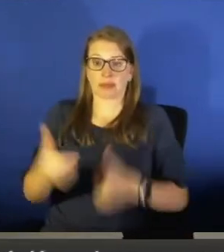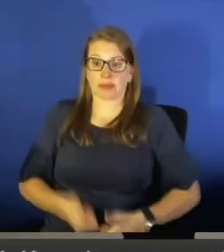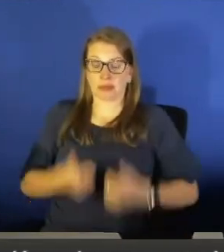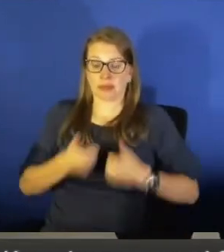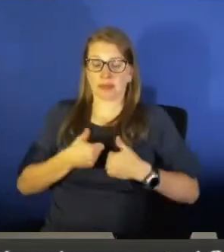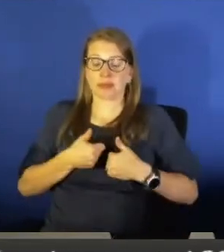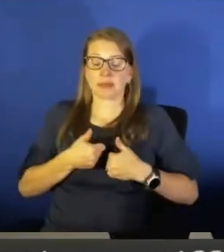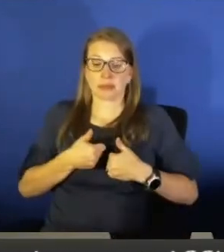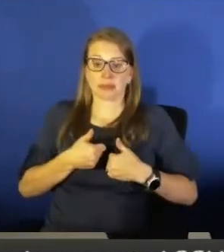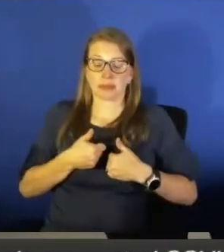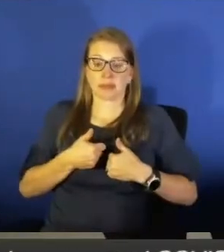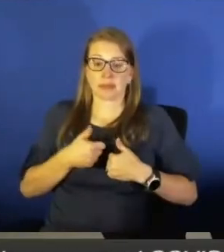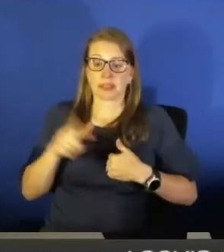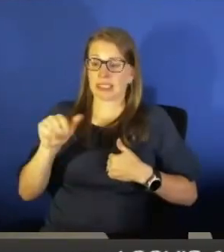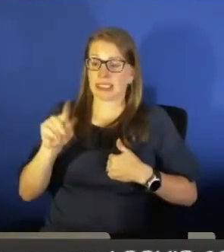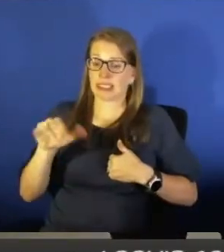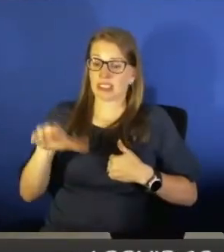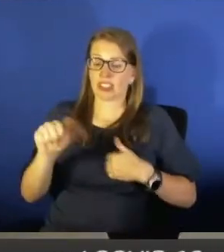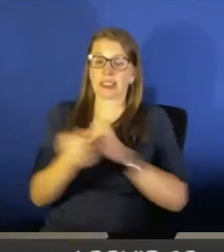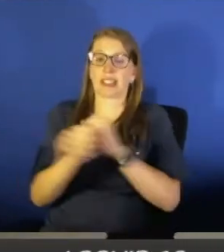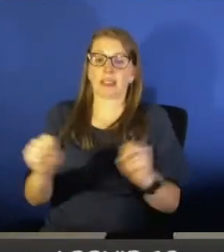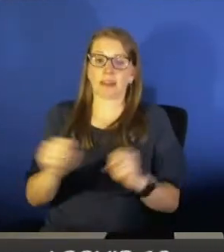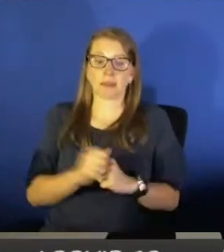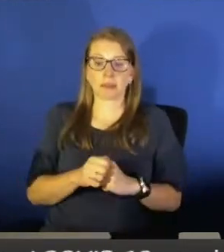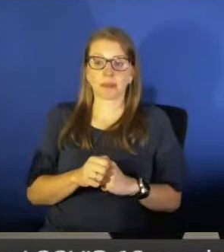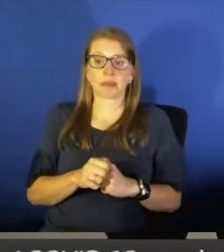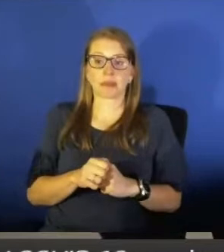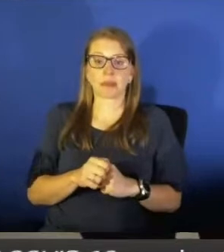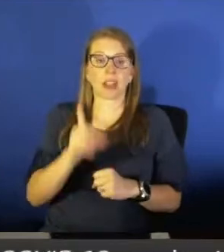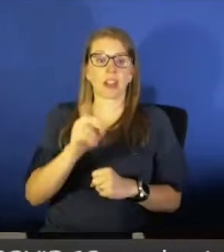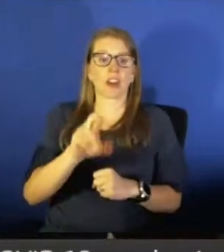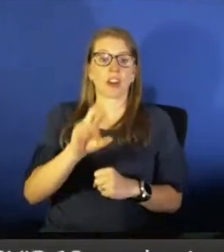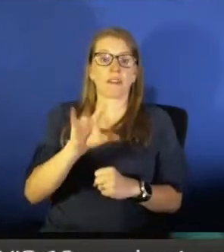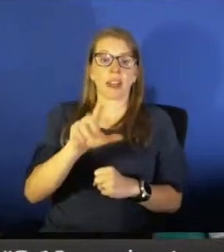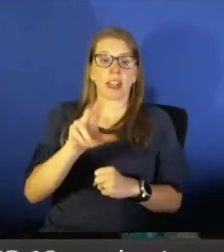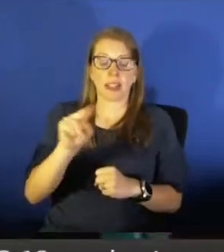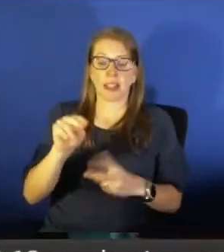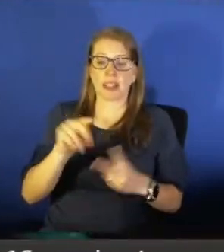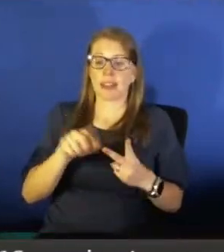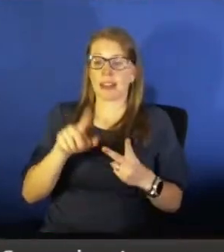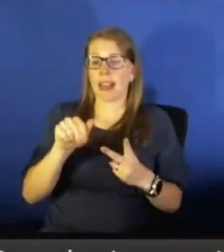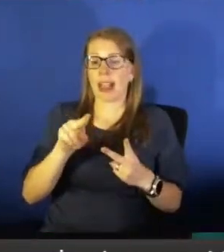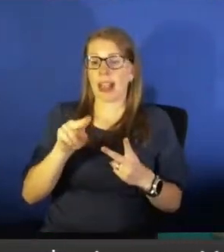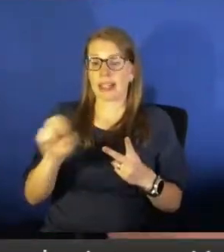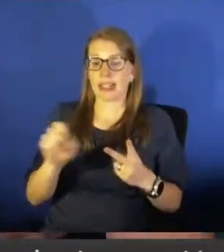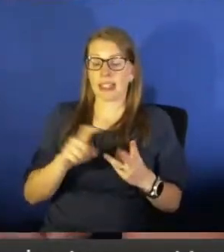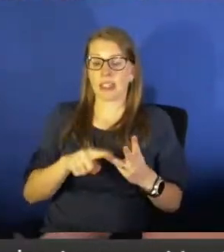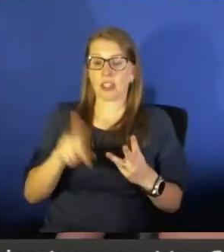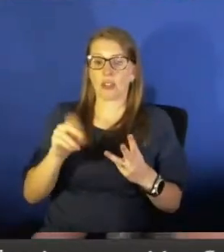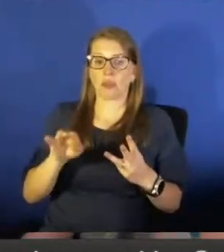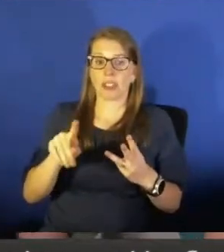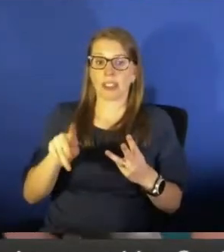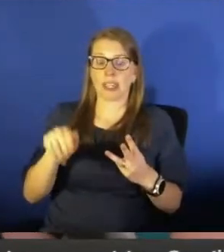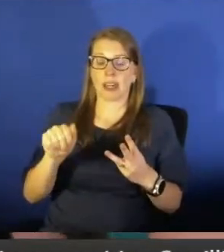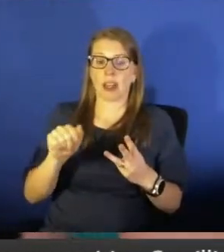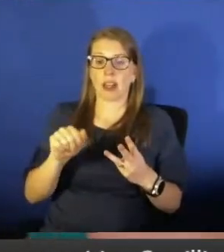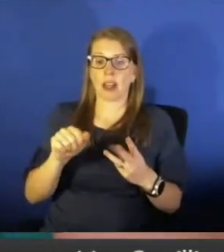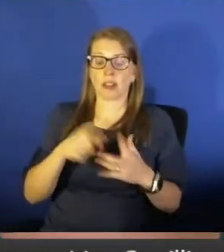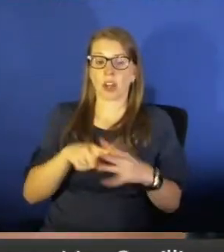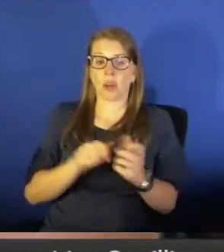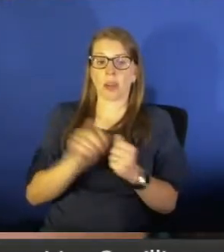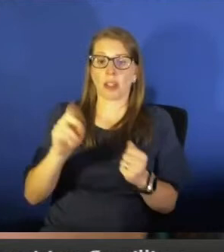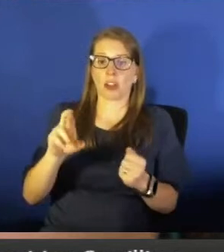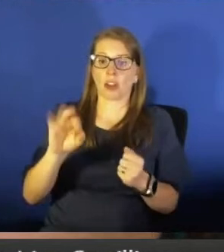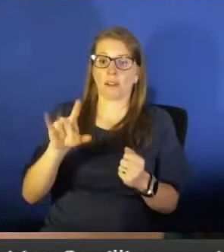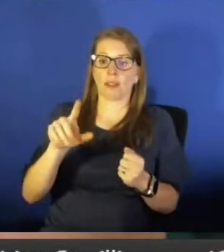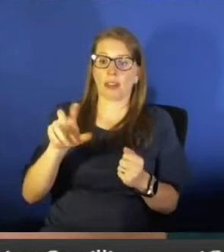Dr. Flynn, we have nurses Annie and Christina. I'm going to start with Dr. Flynn because we know the case was so complex.